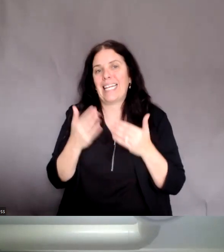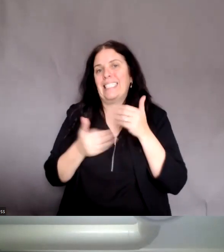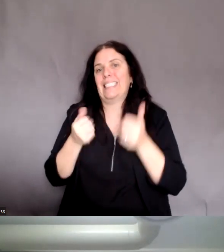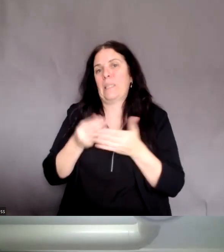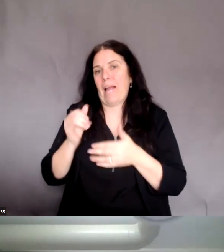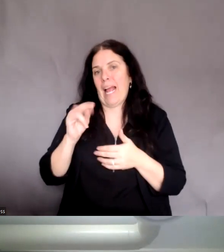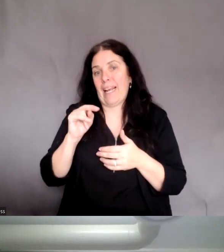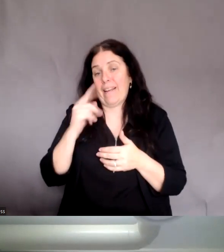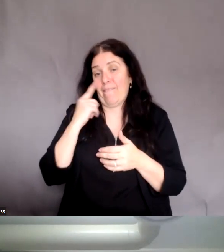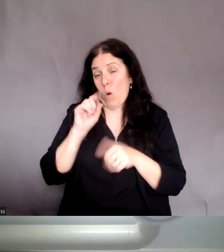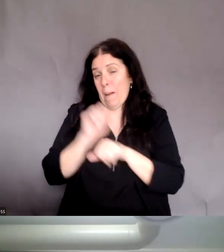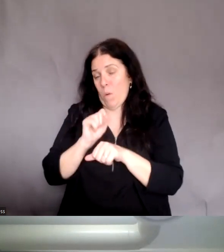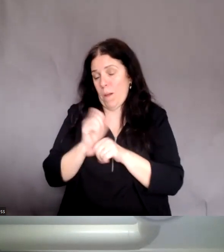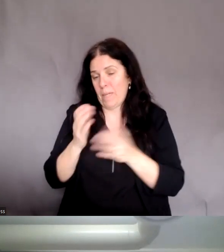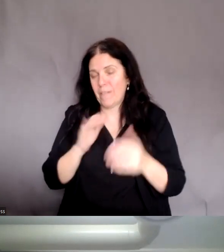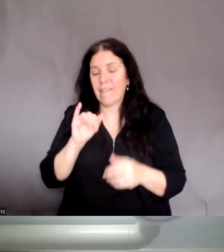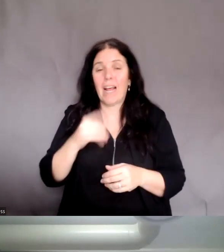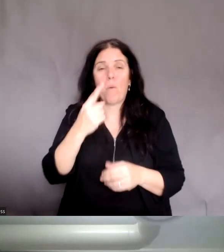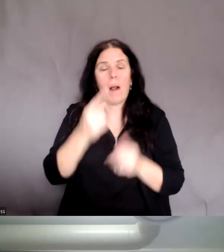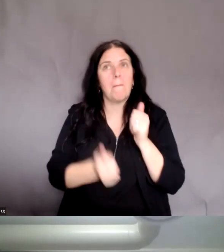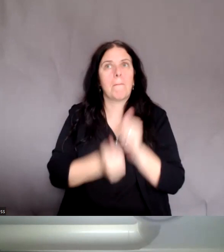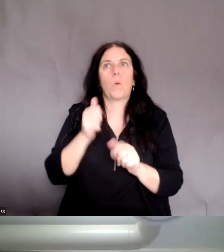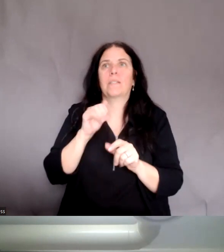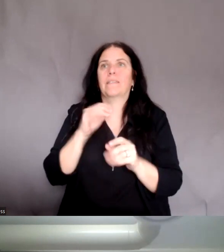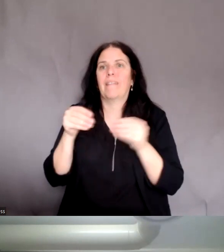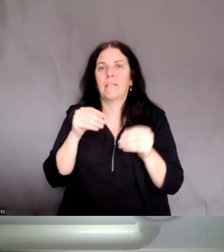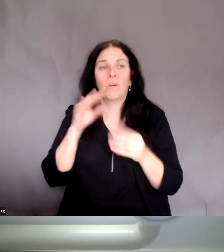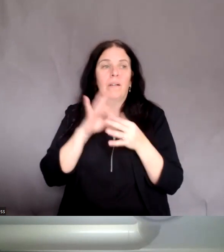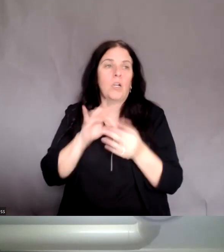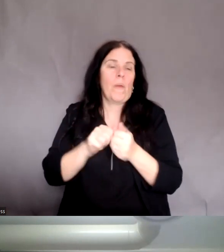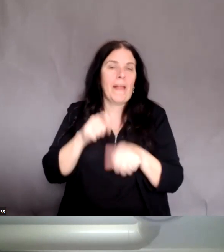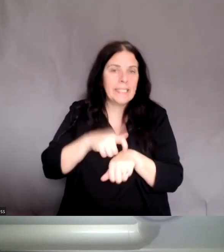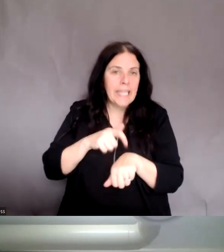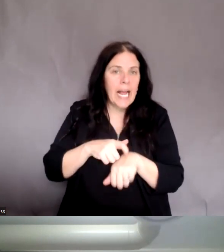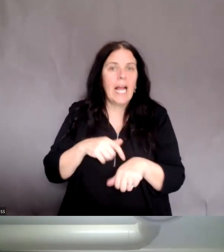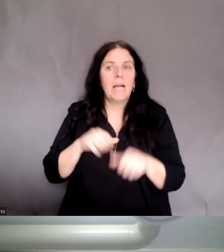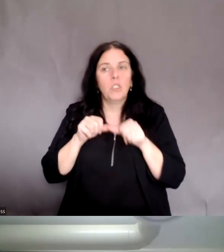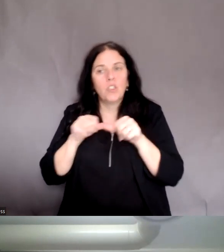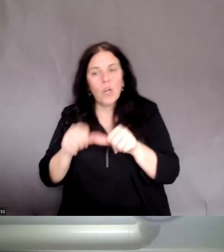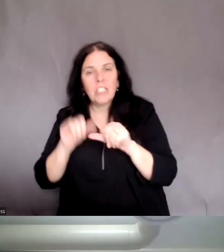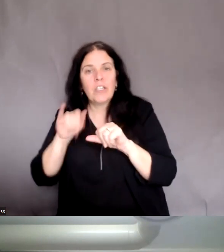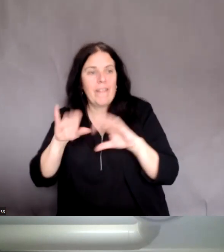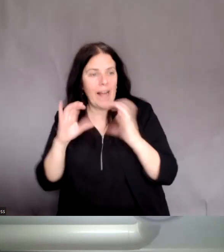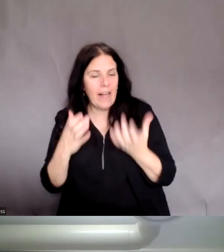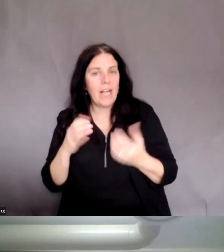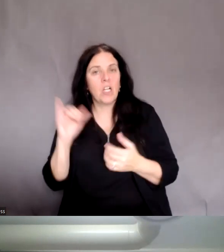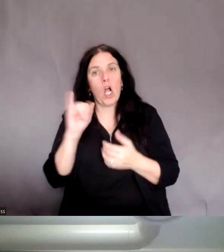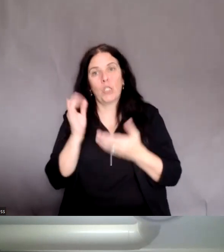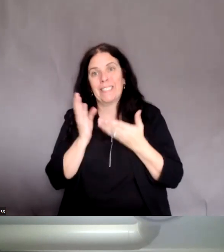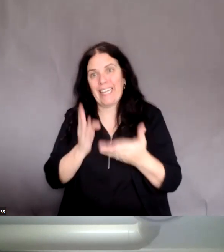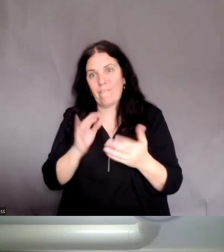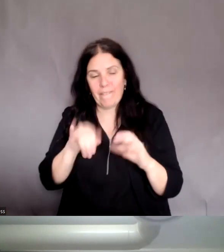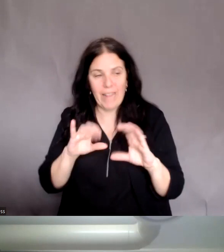It's the one that's the most flexible with regard to the amount of time and the duration of the class, as well as the delivery of the